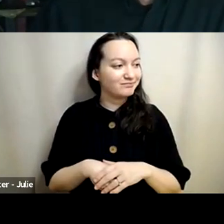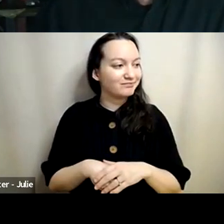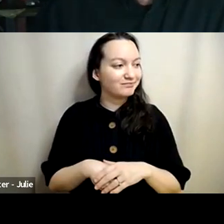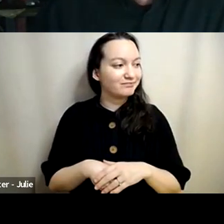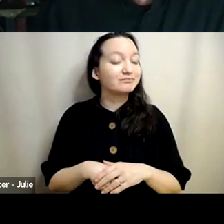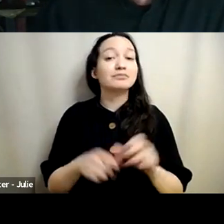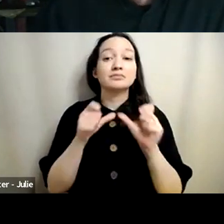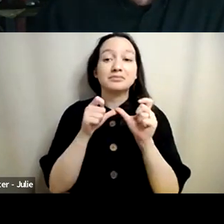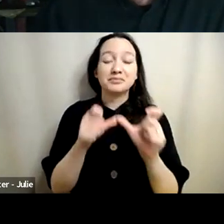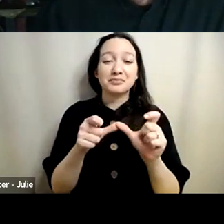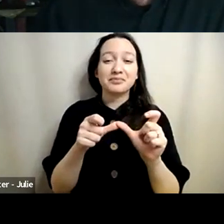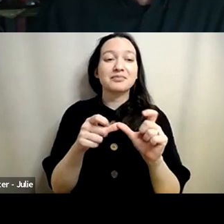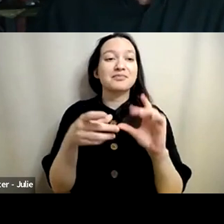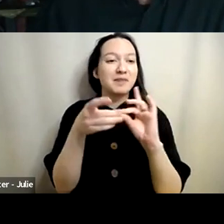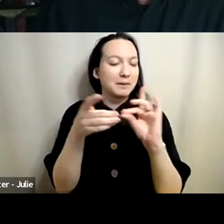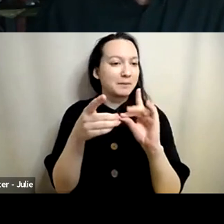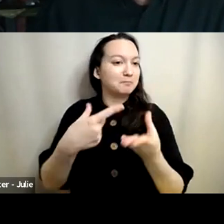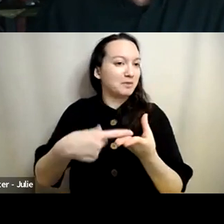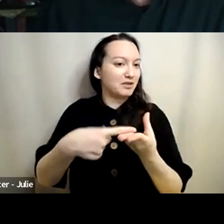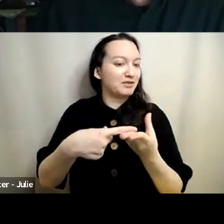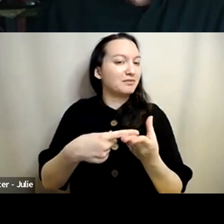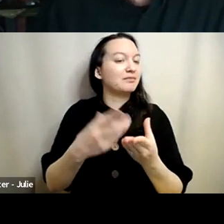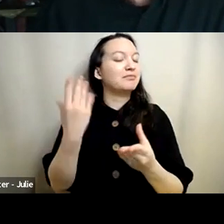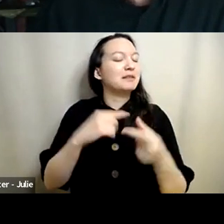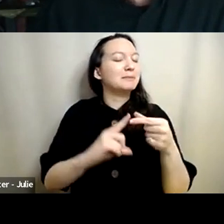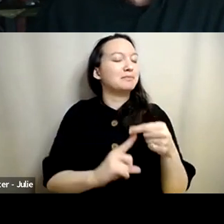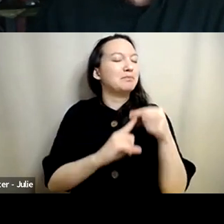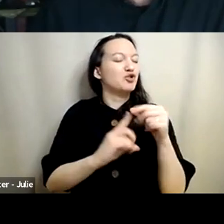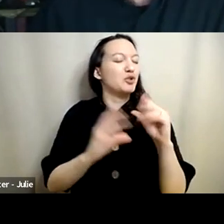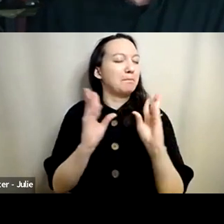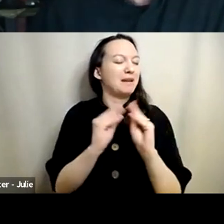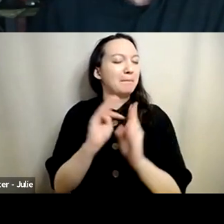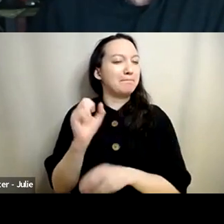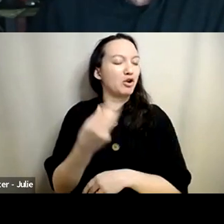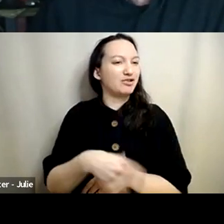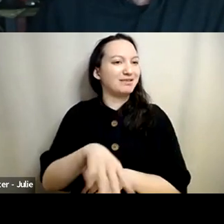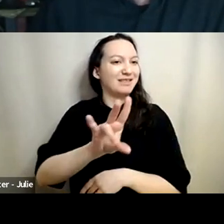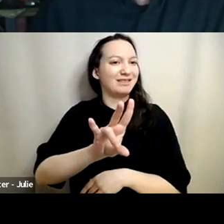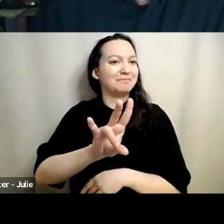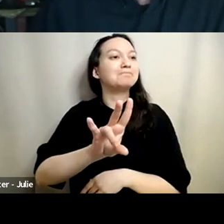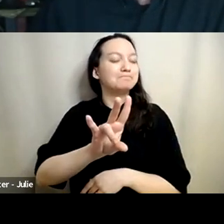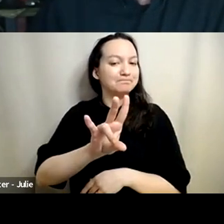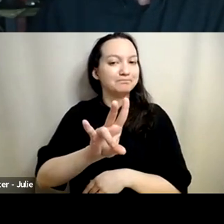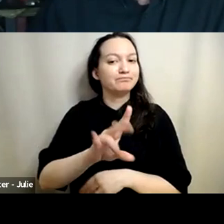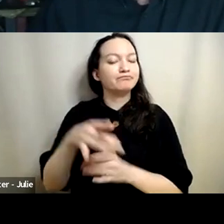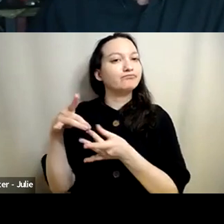It's a continuation of the discussion that we had from our special meeting on March 7th relating